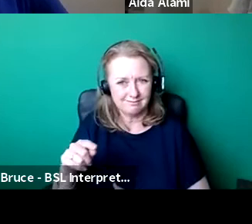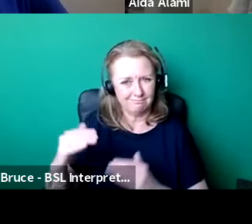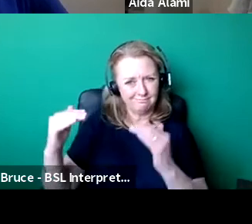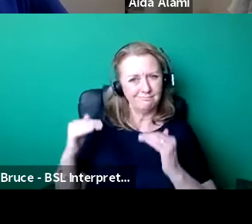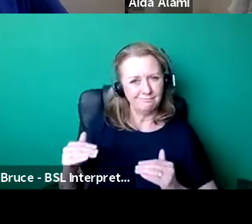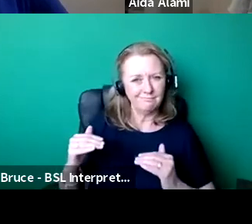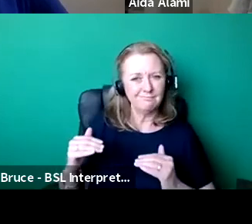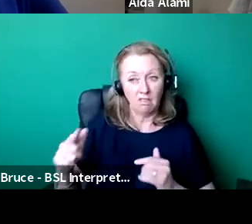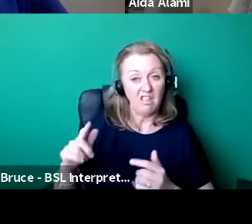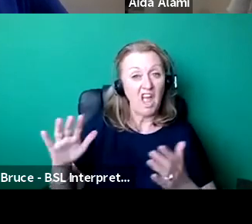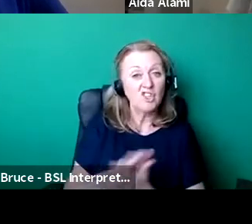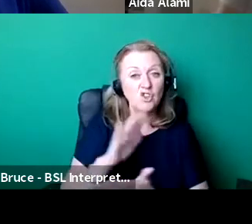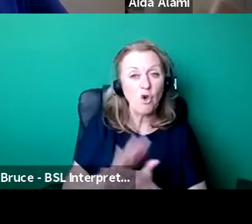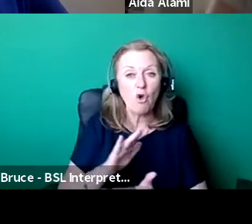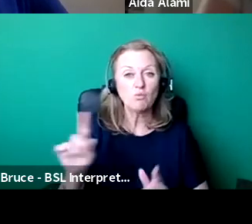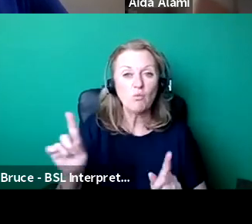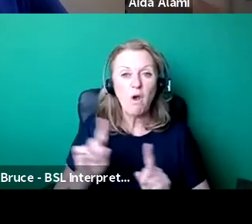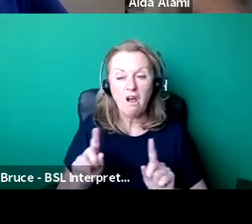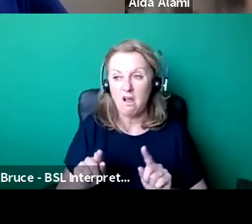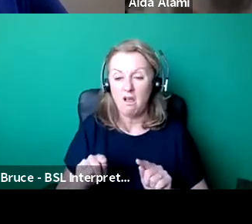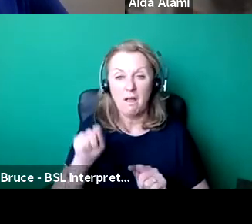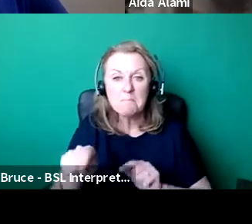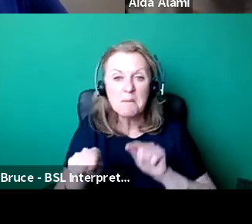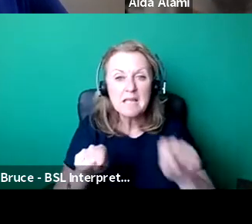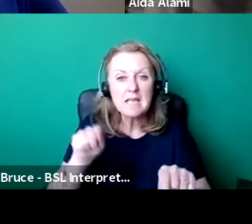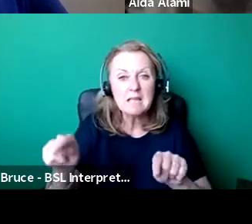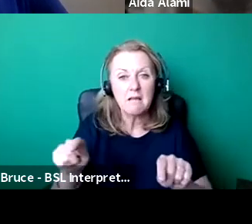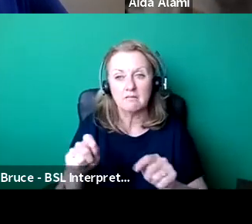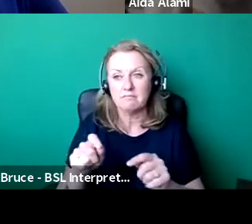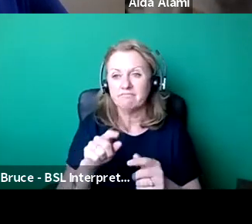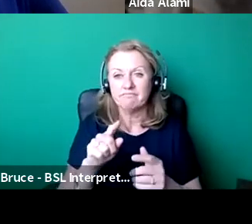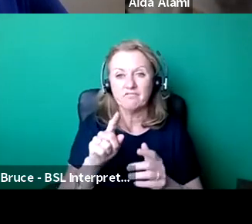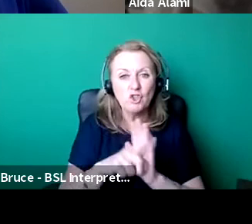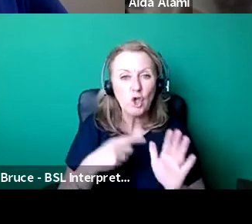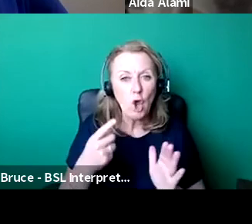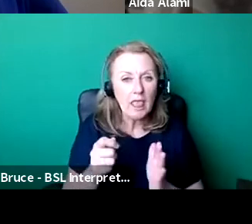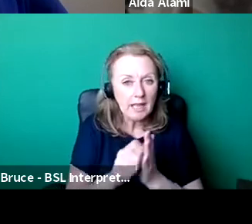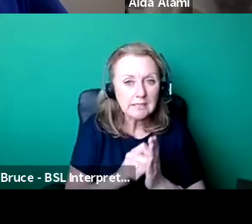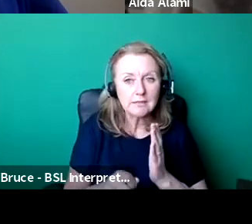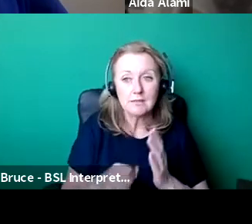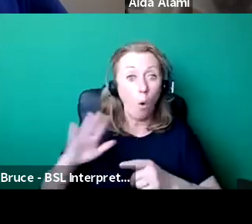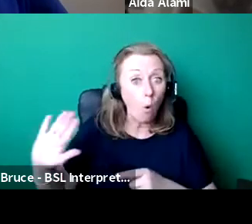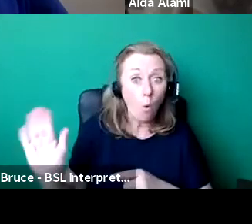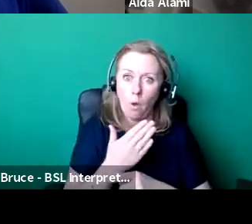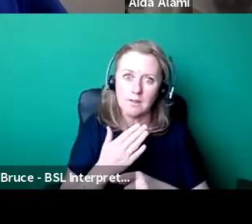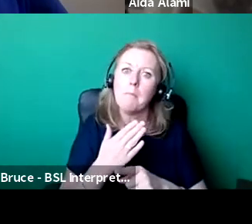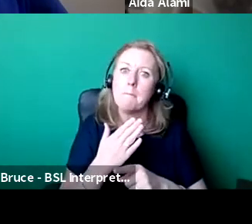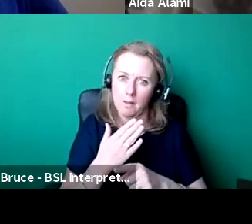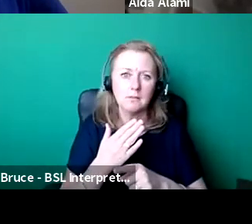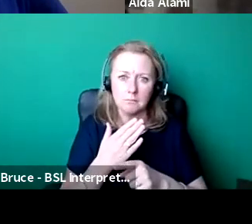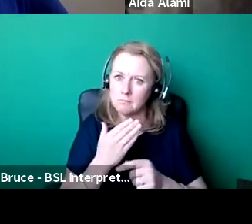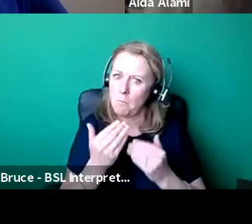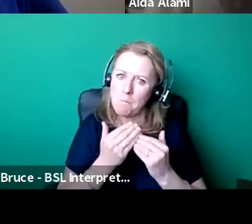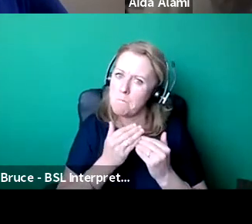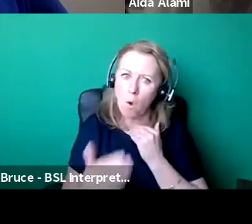they just enjoyed picking on journalists in general, all journalists, but female journalists, especially if they were